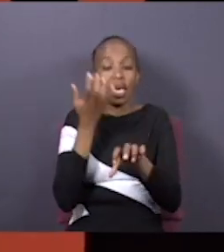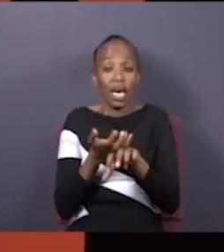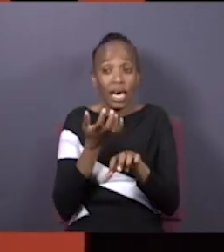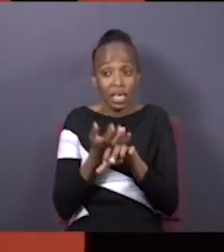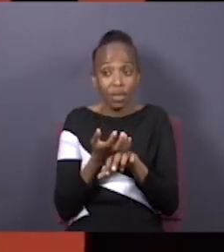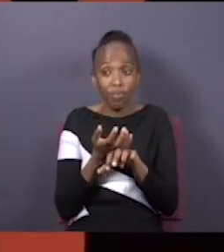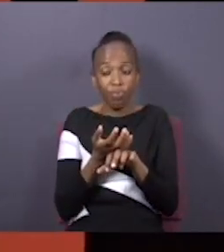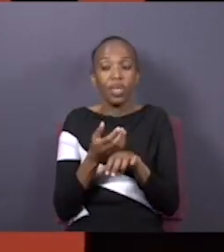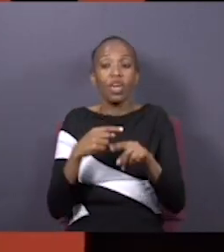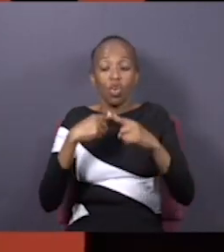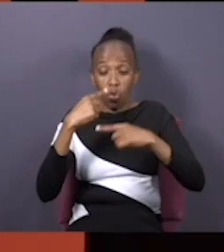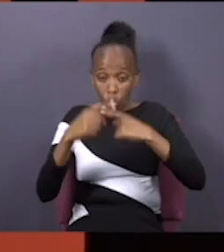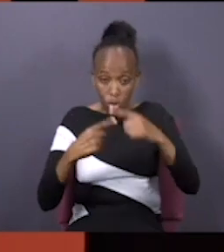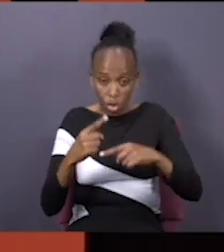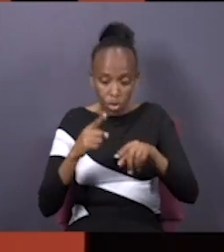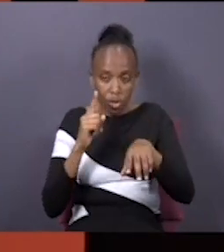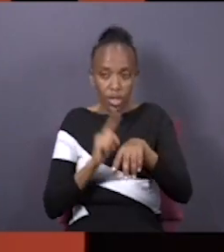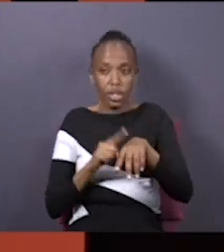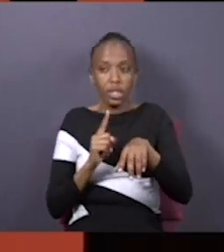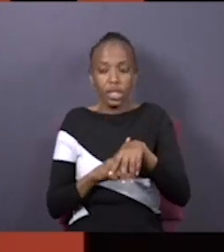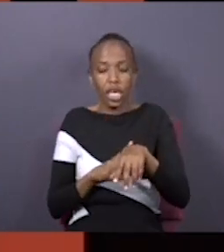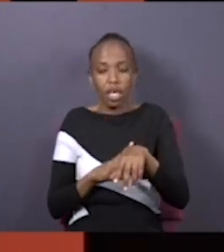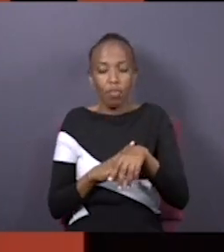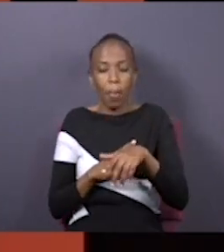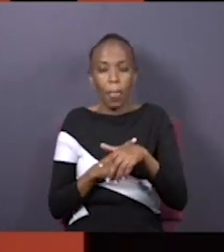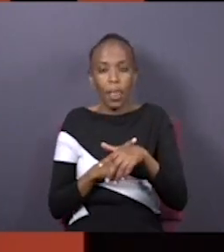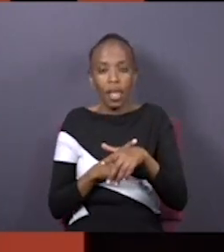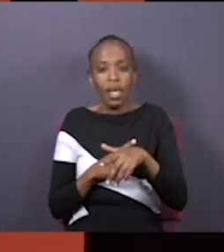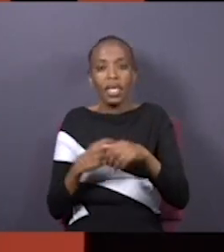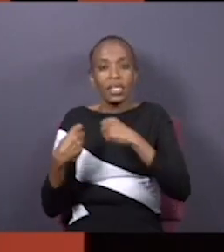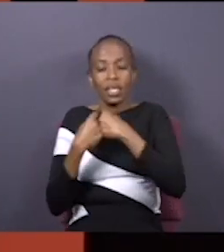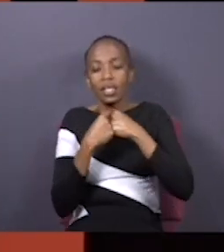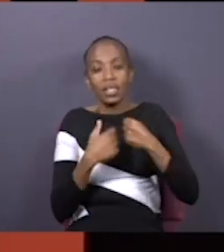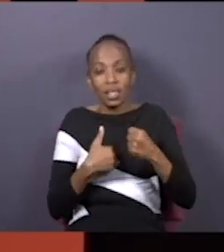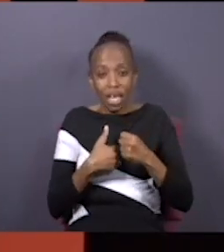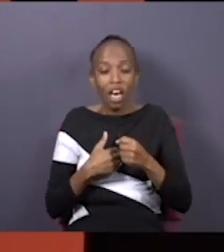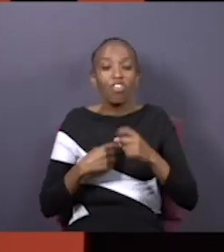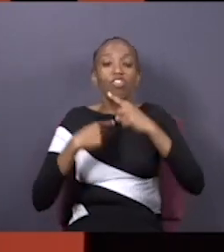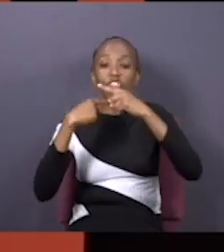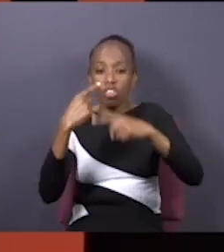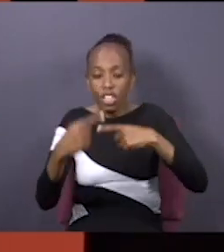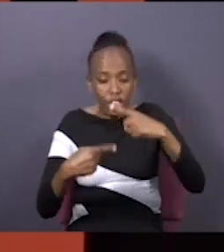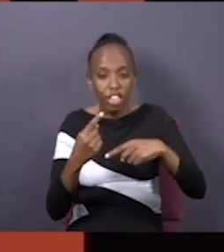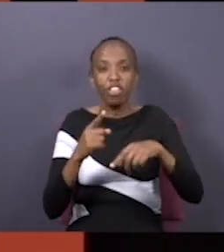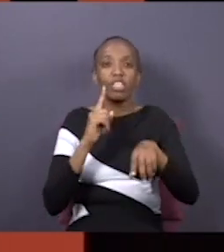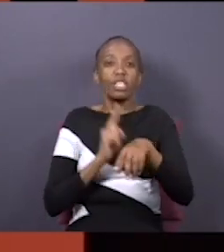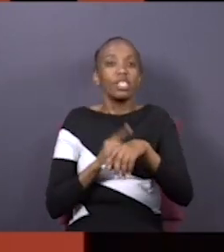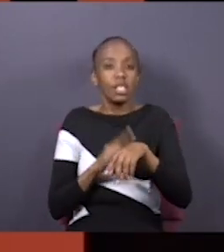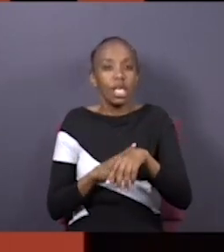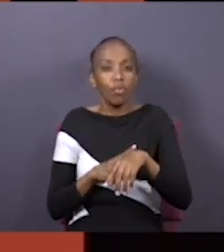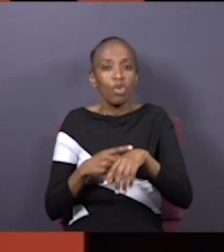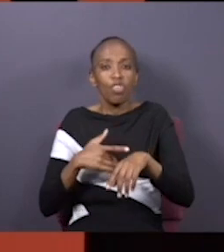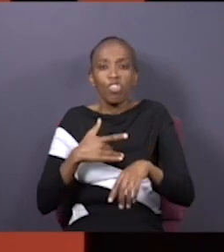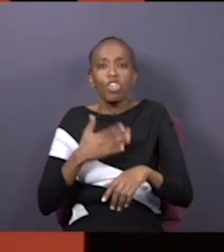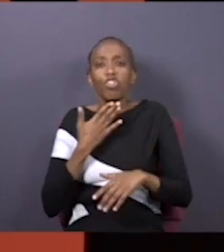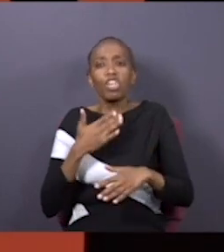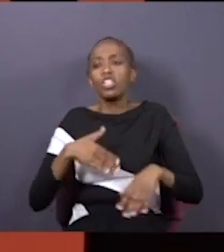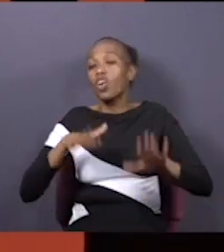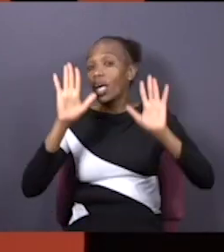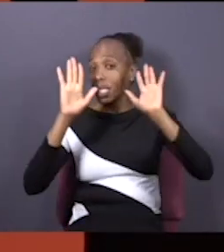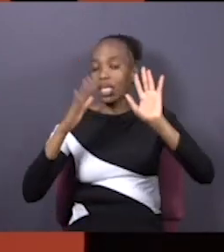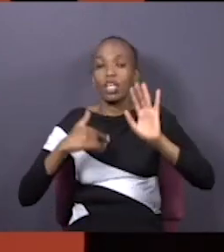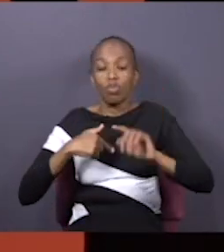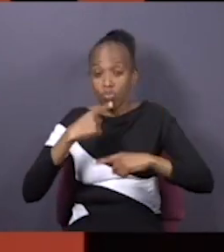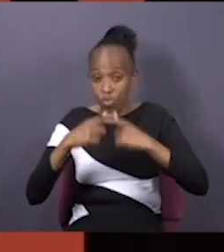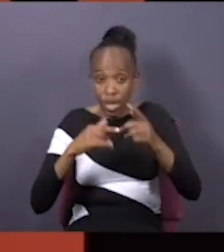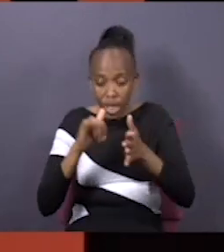tough, press on. When you're up against insurmountable challenges, press on. When you feel like giving up, press